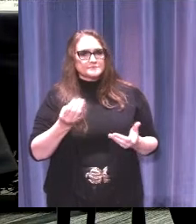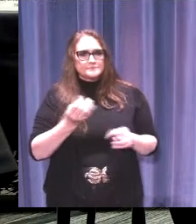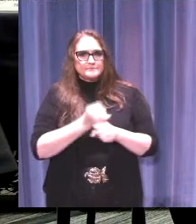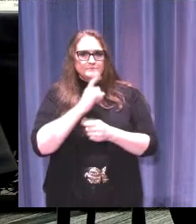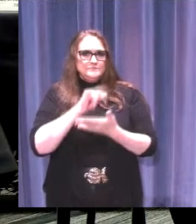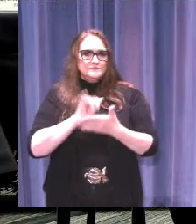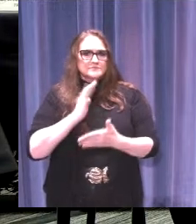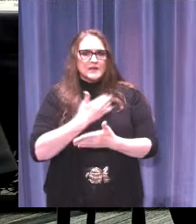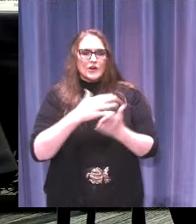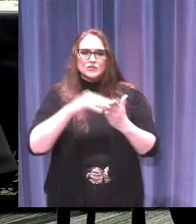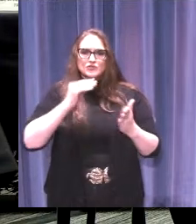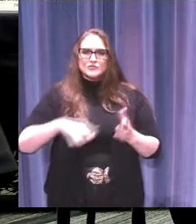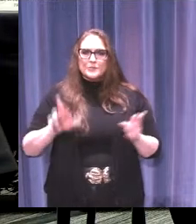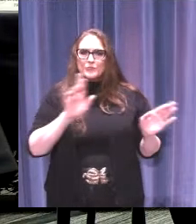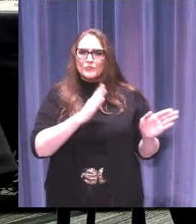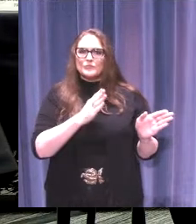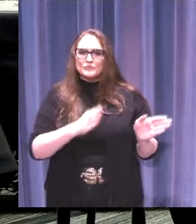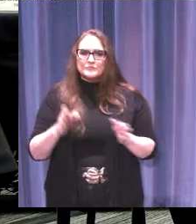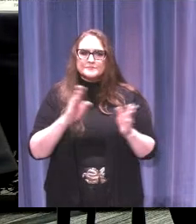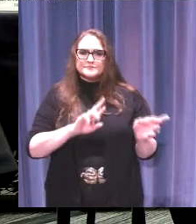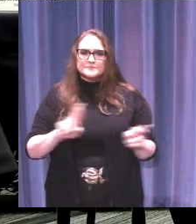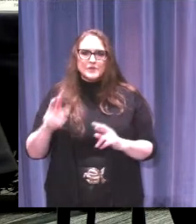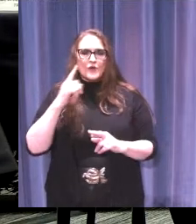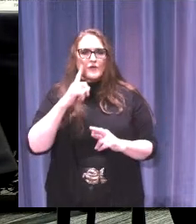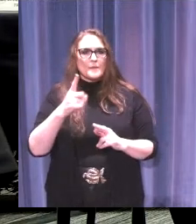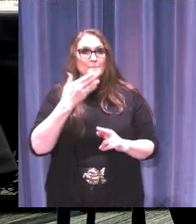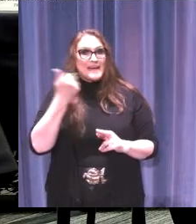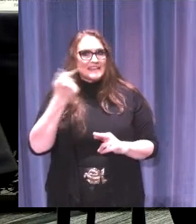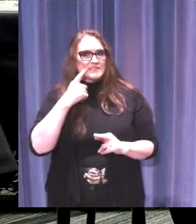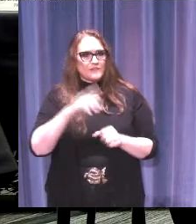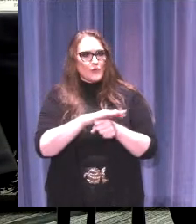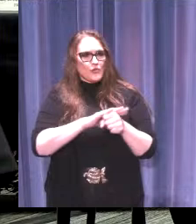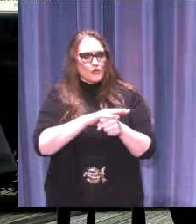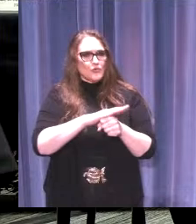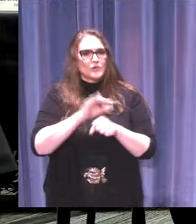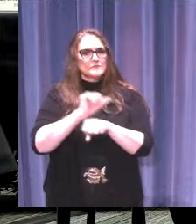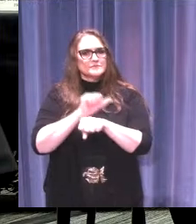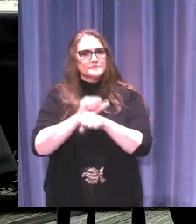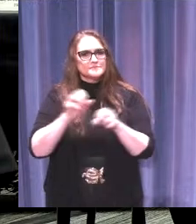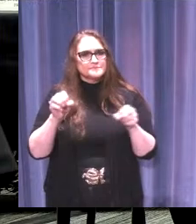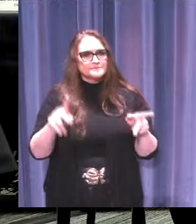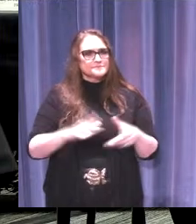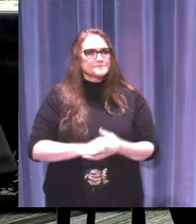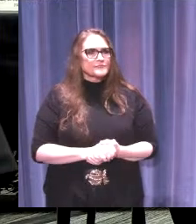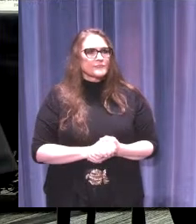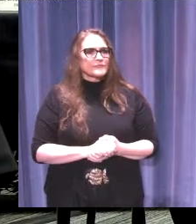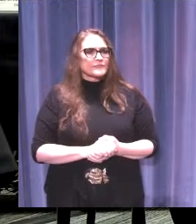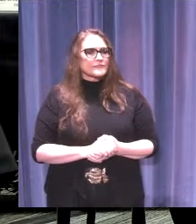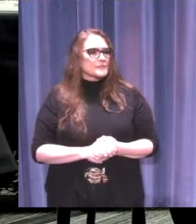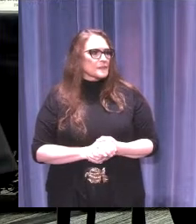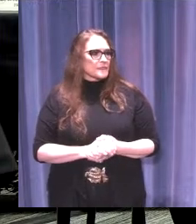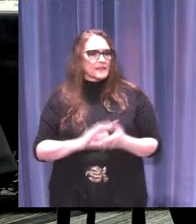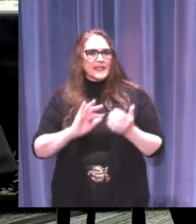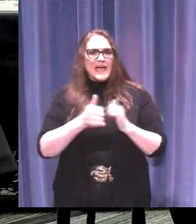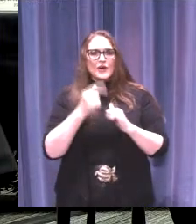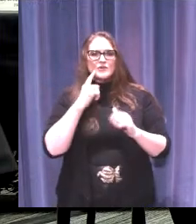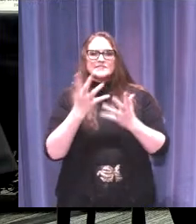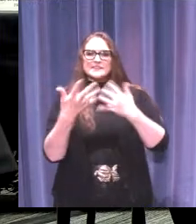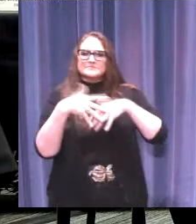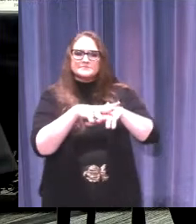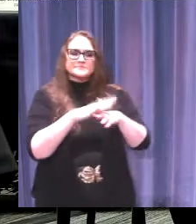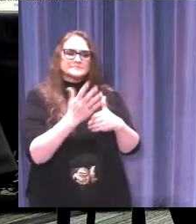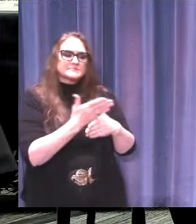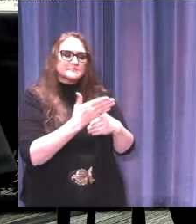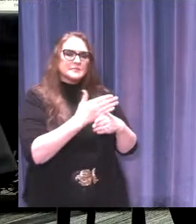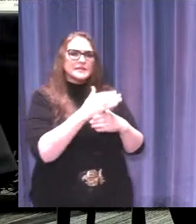that our students are prepared for local employment opportunities, and how does that integration between the